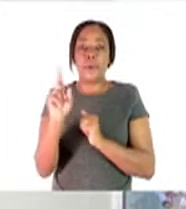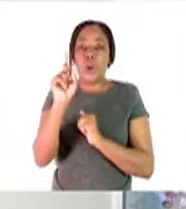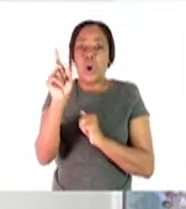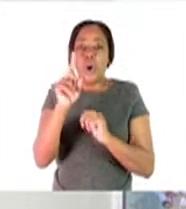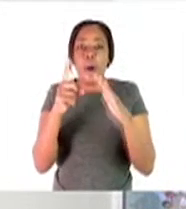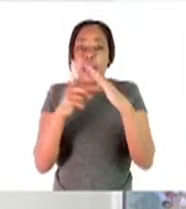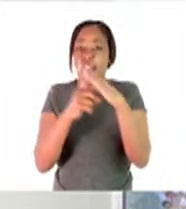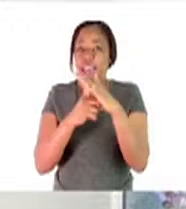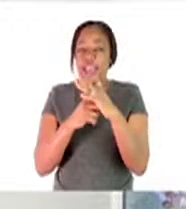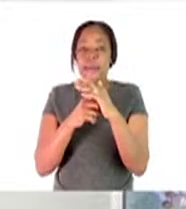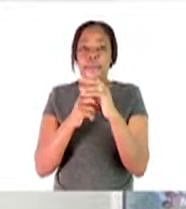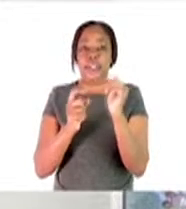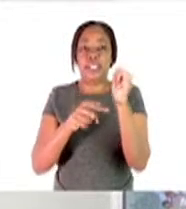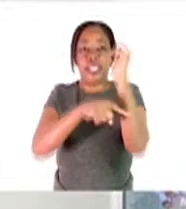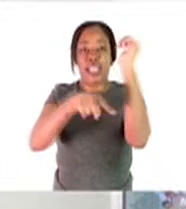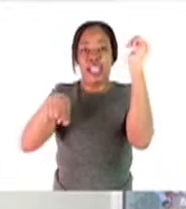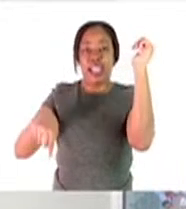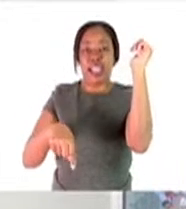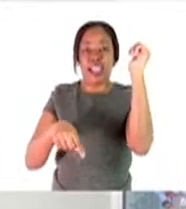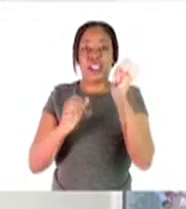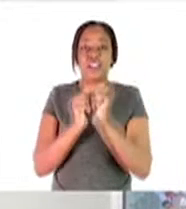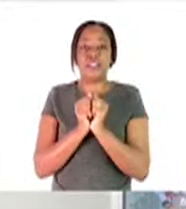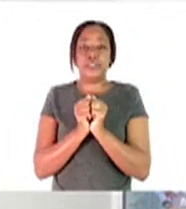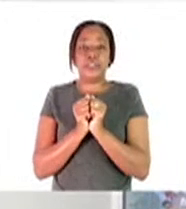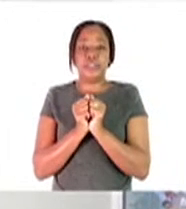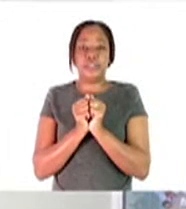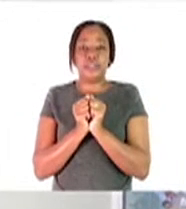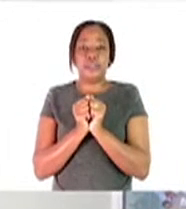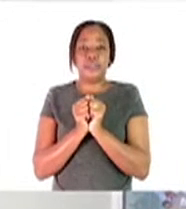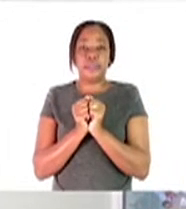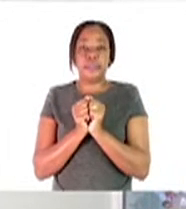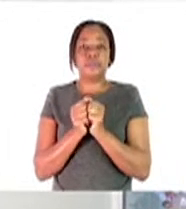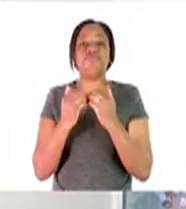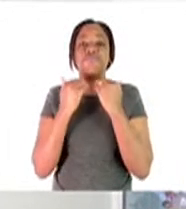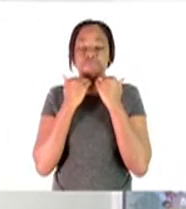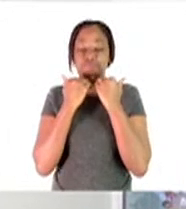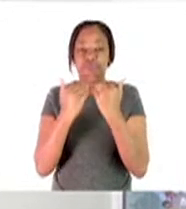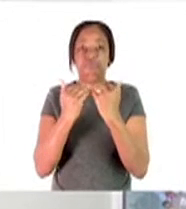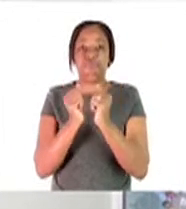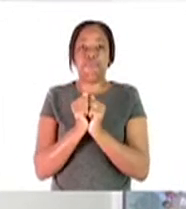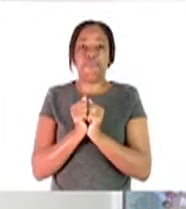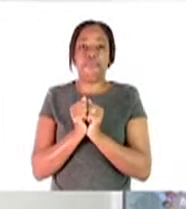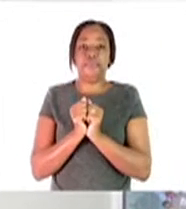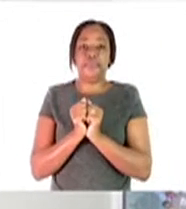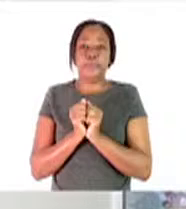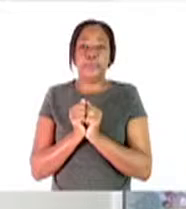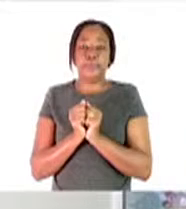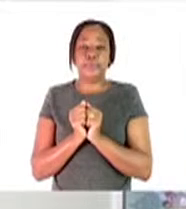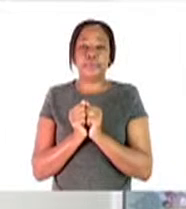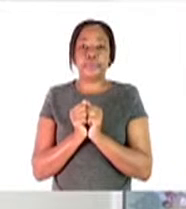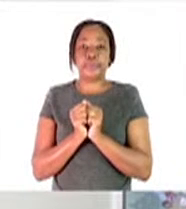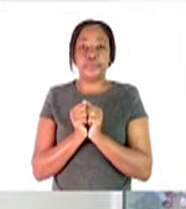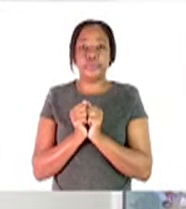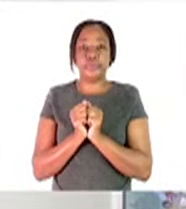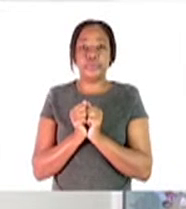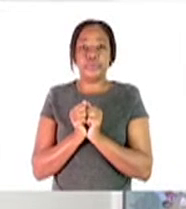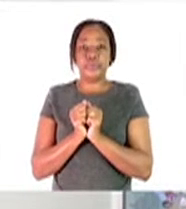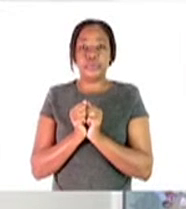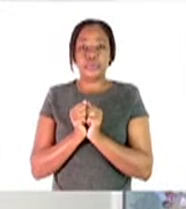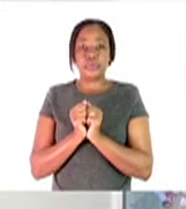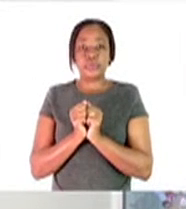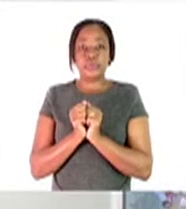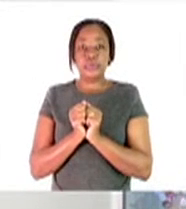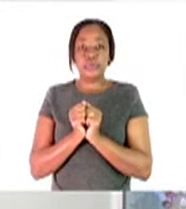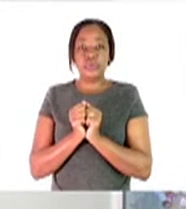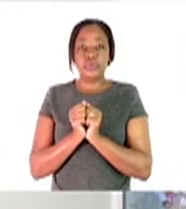it updates us on every information that is very important. Are we together? Okay, so I have